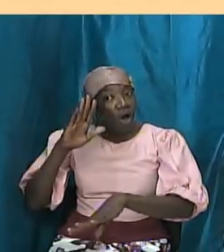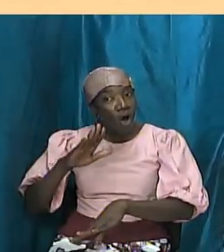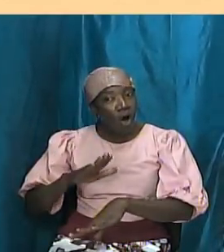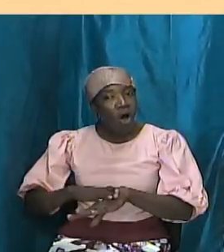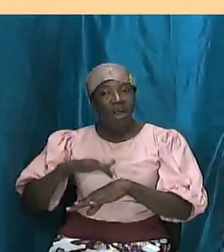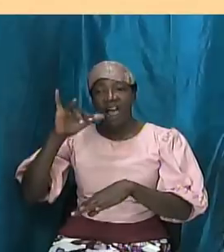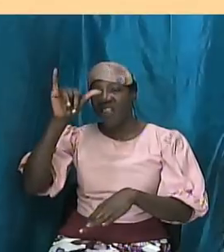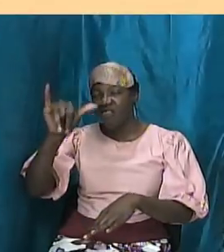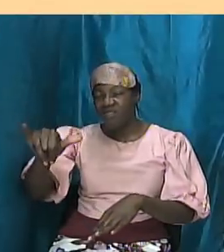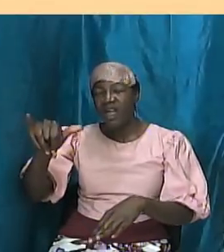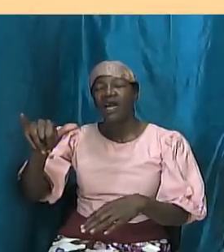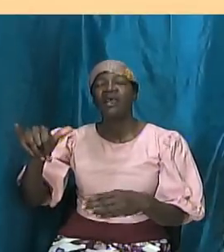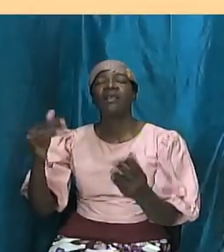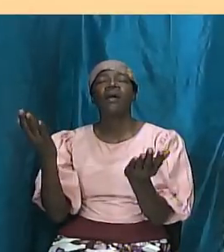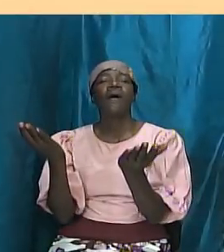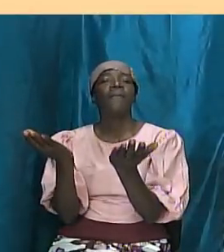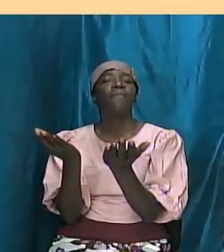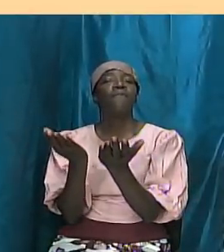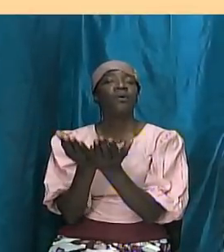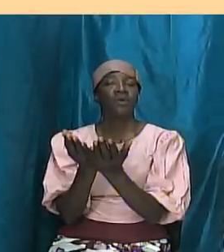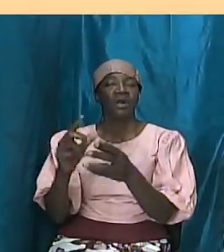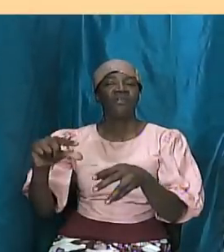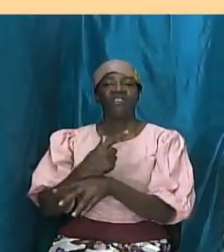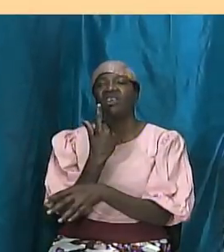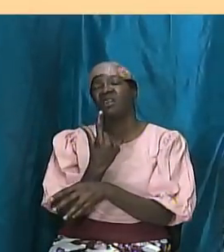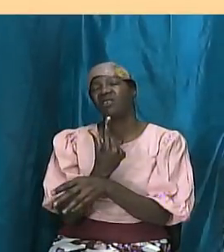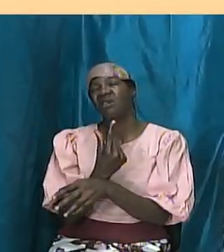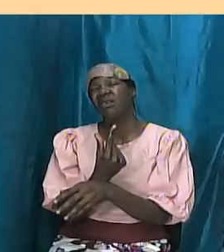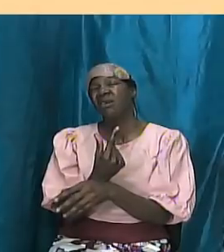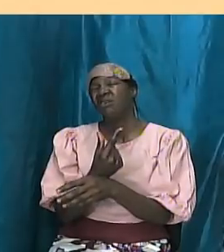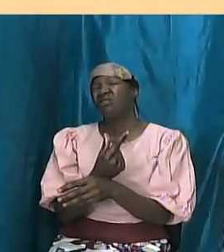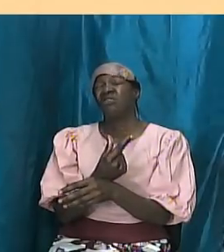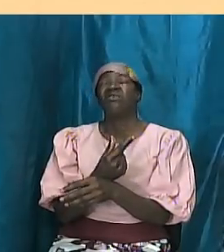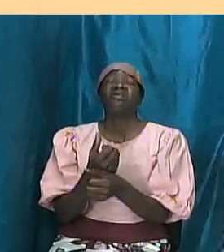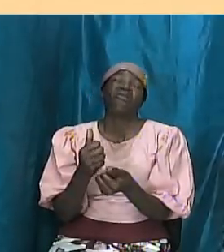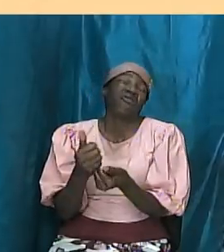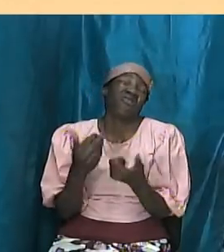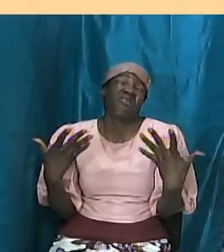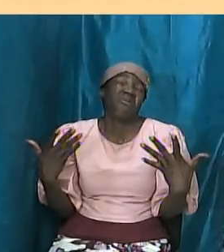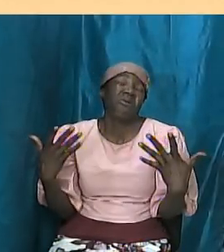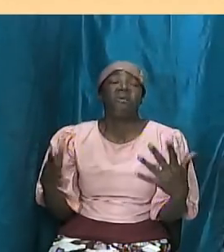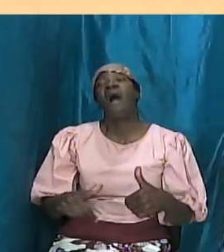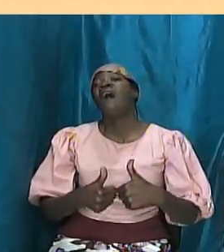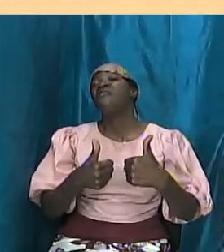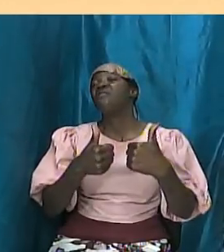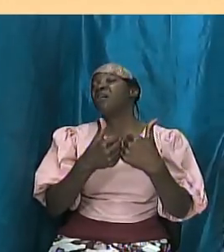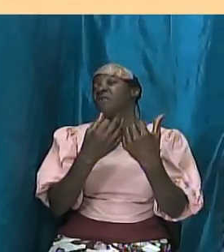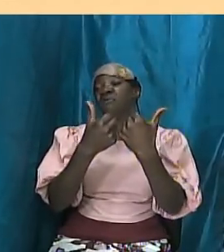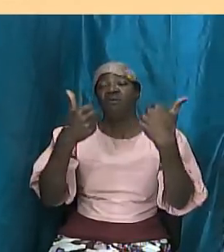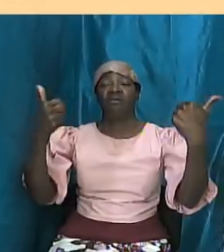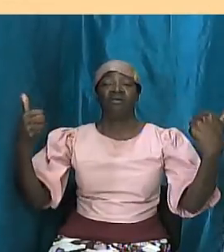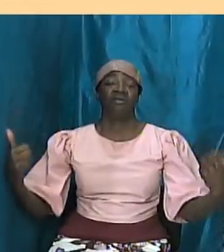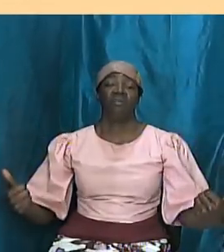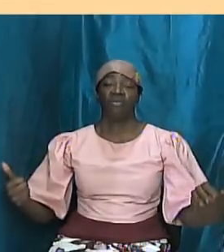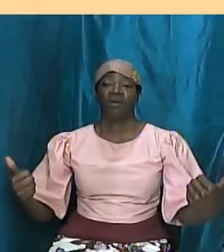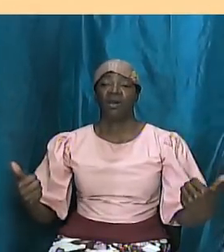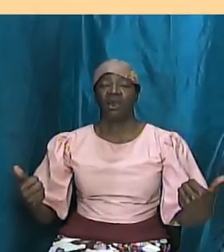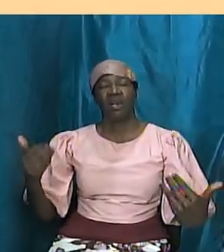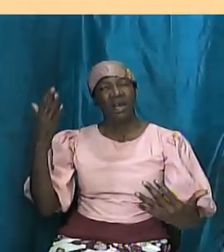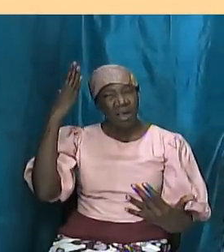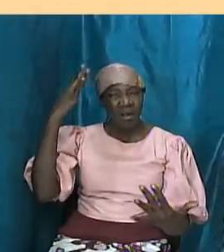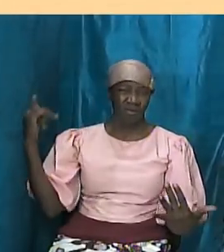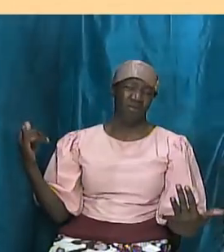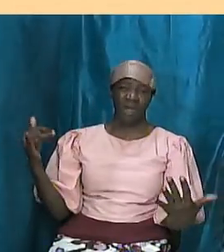book is going to be somewhat distant from us. Why do I say that? We